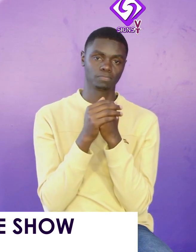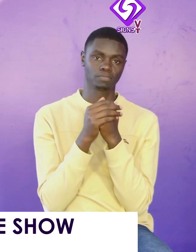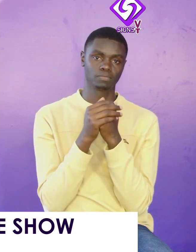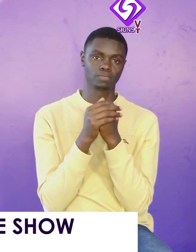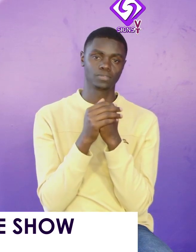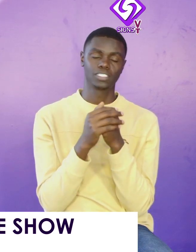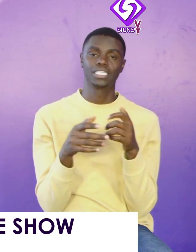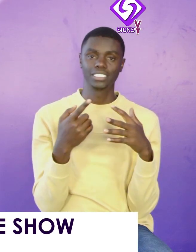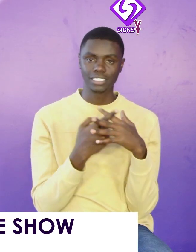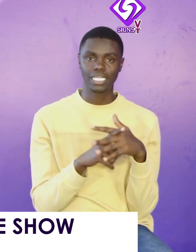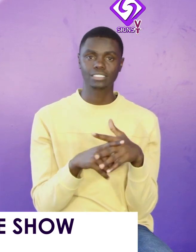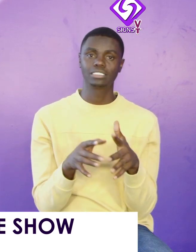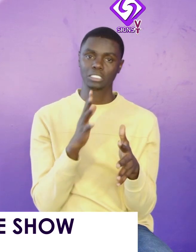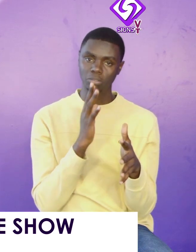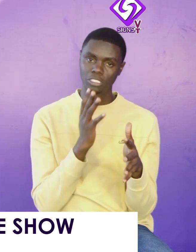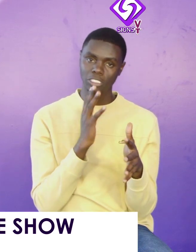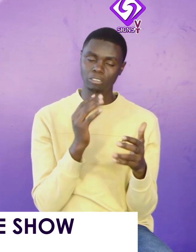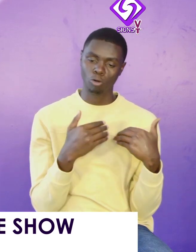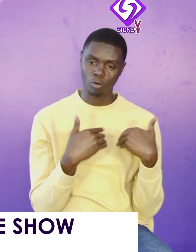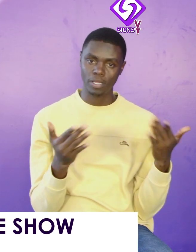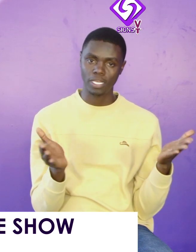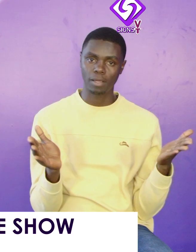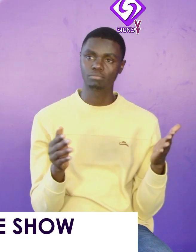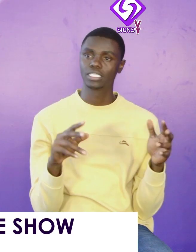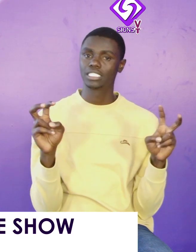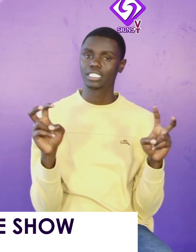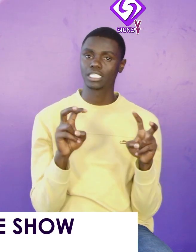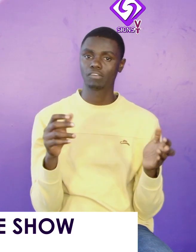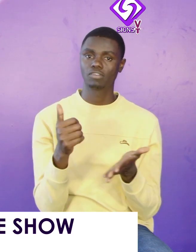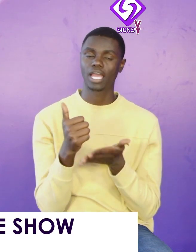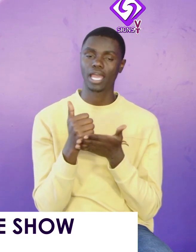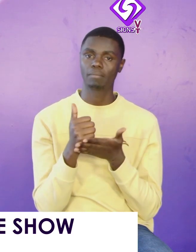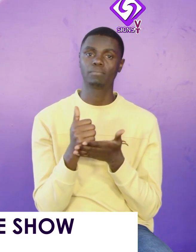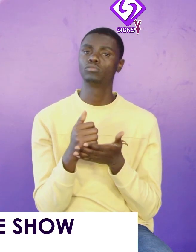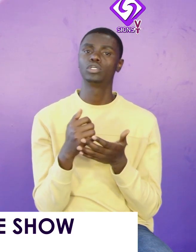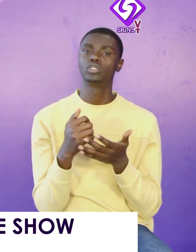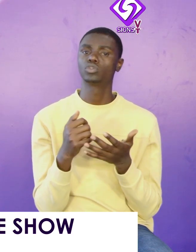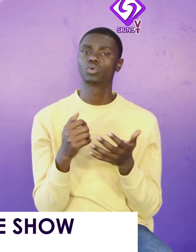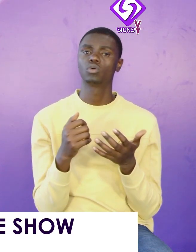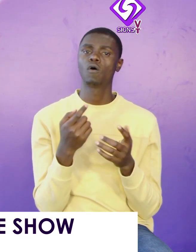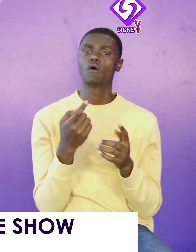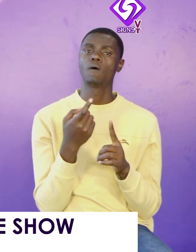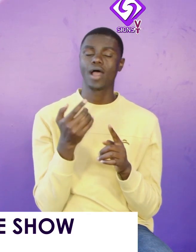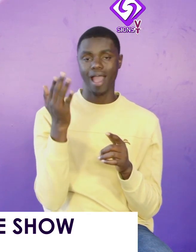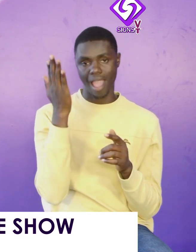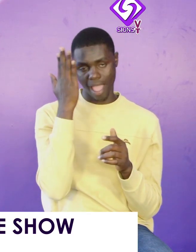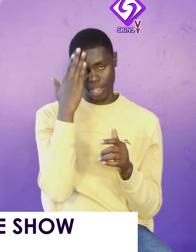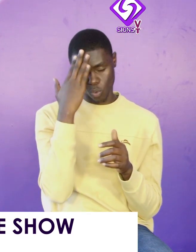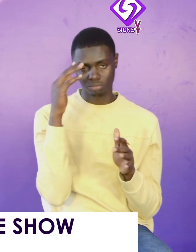Start speaking. Seek attention. Rise up from that place of despair. I know it is